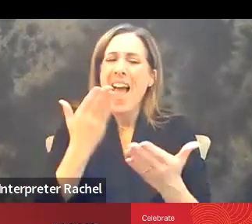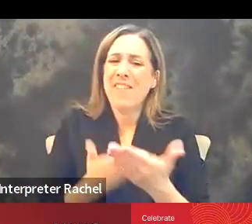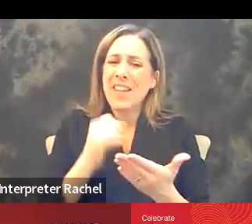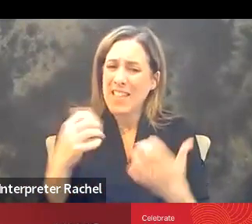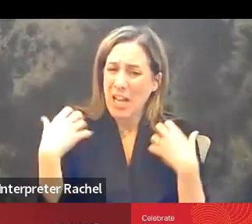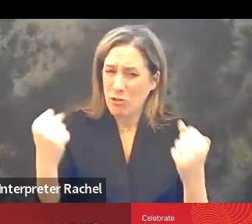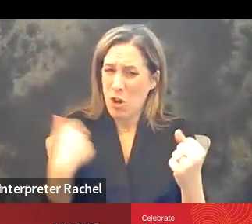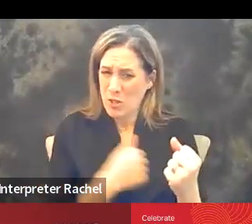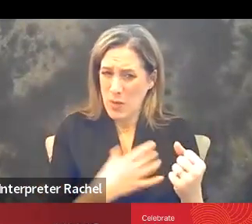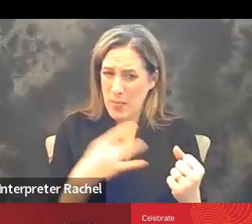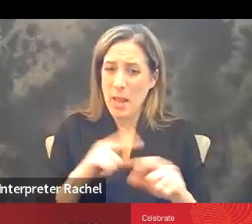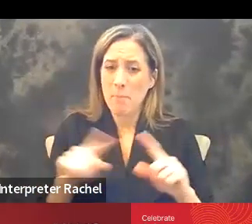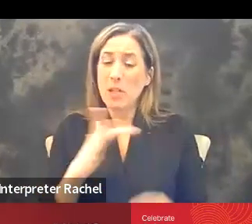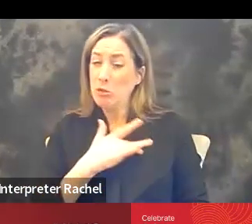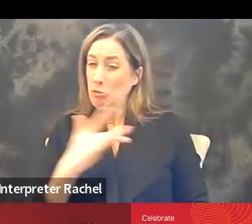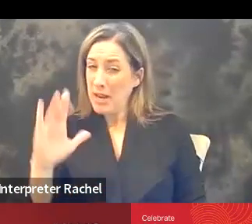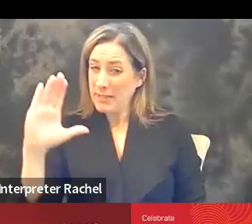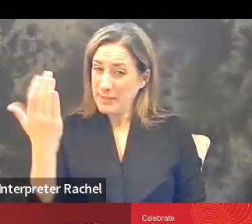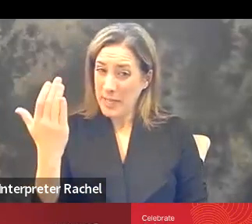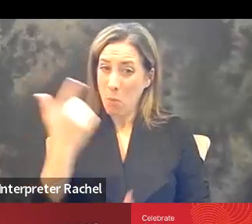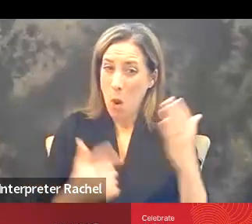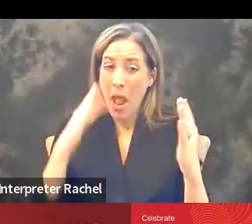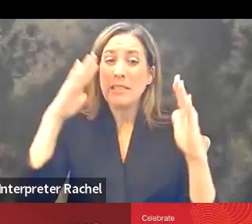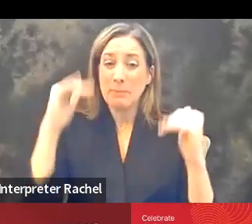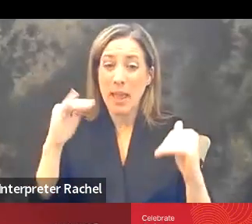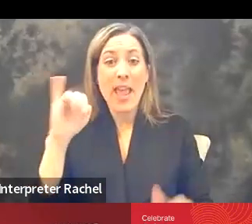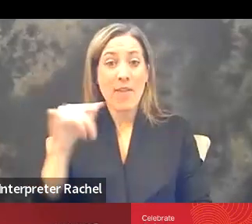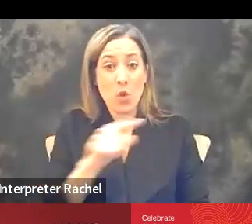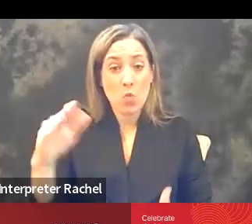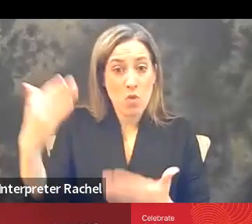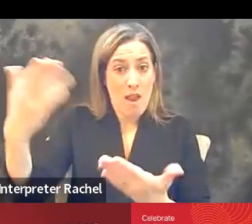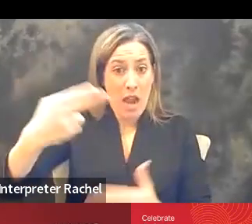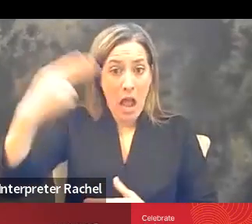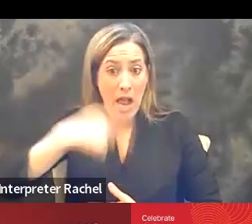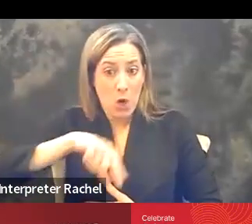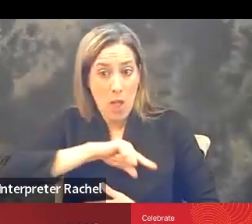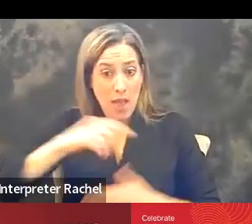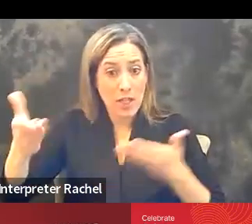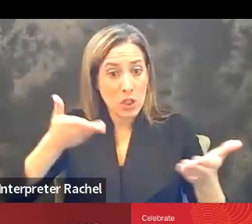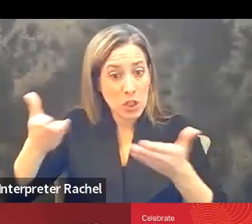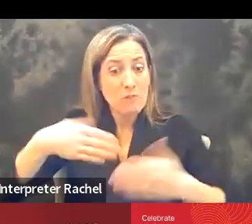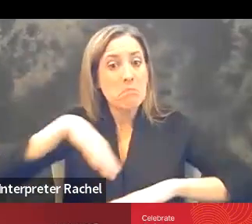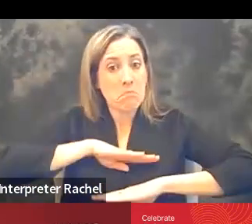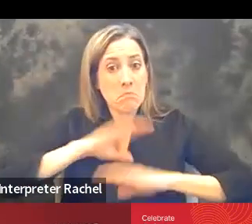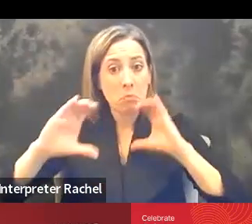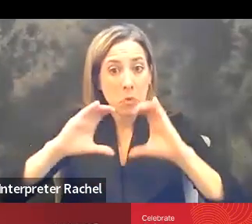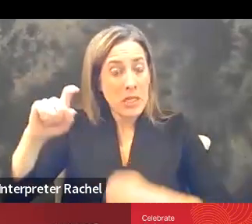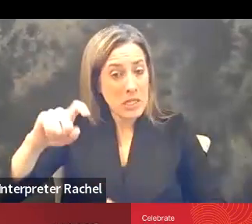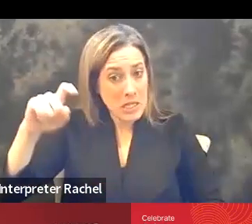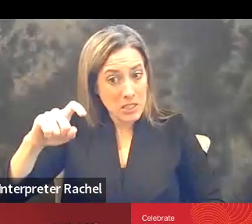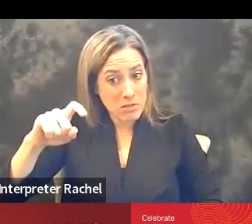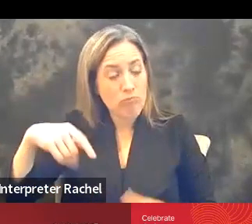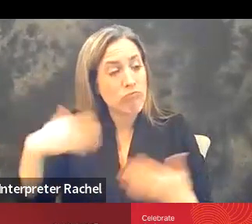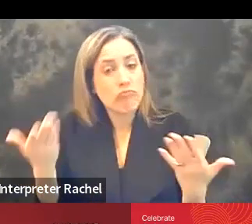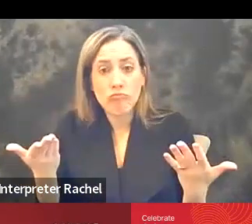trend seems to be in the direction of what you would expect of if you provide high quality services that meet people's communication needs, then